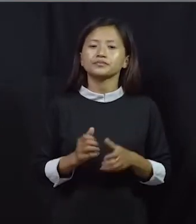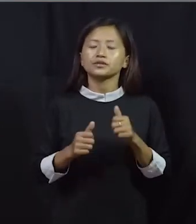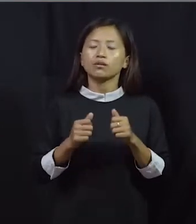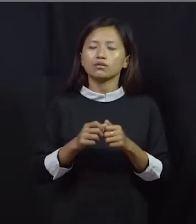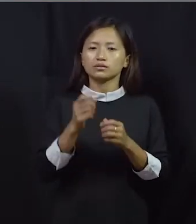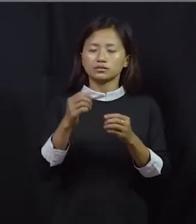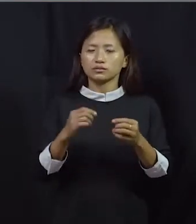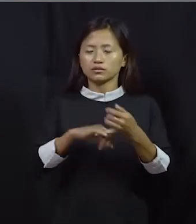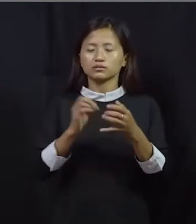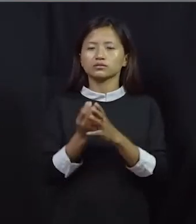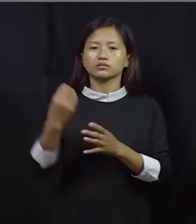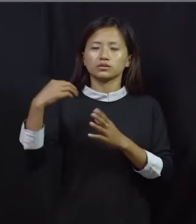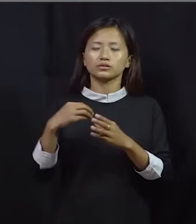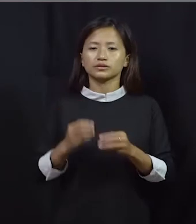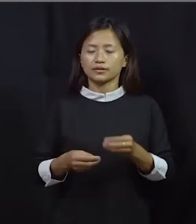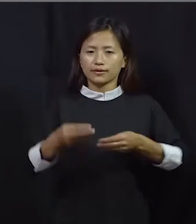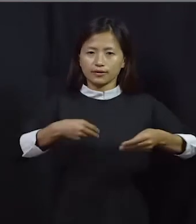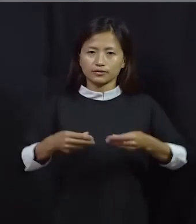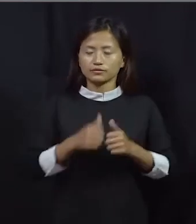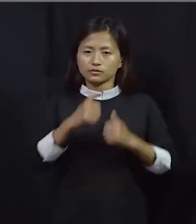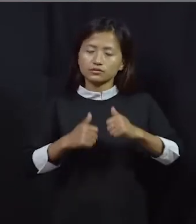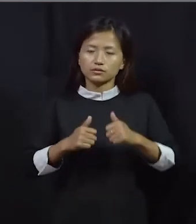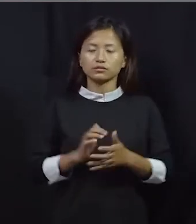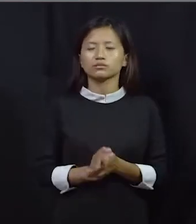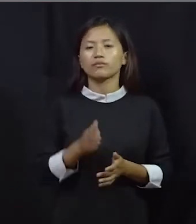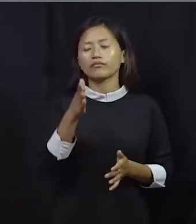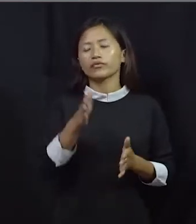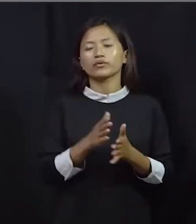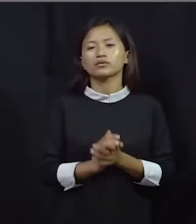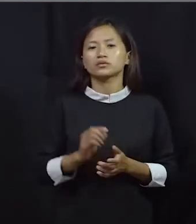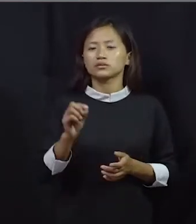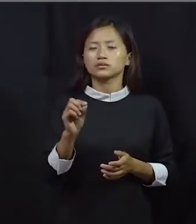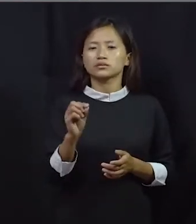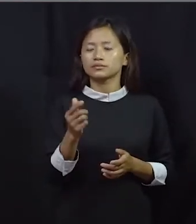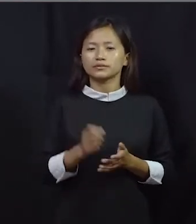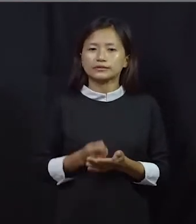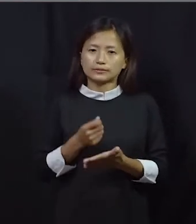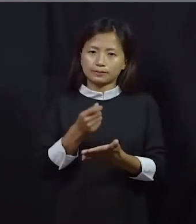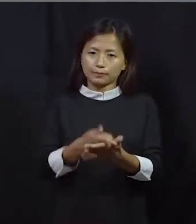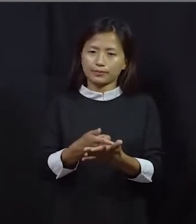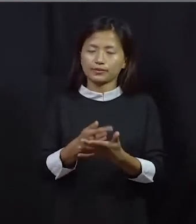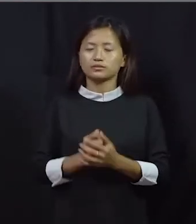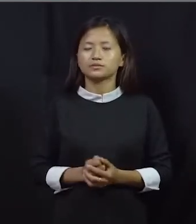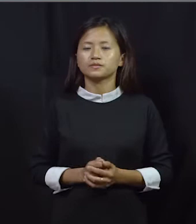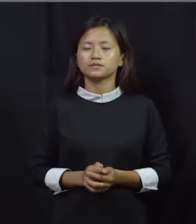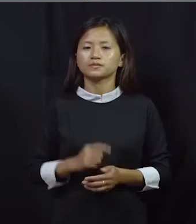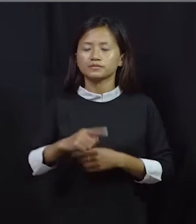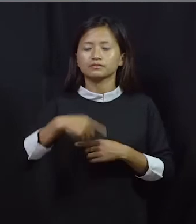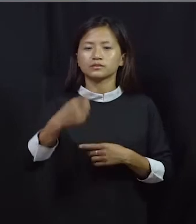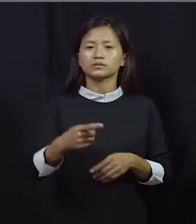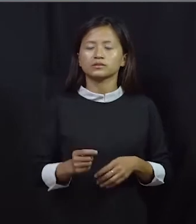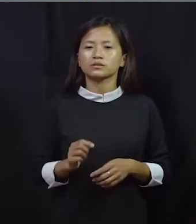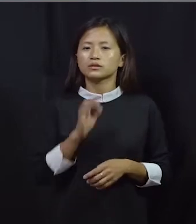or burden of the partnership firm. No commission, no salary is paid. Next is we